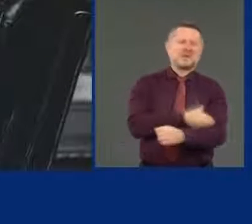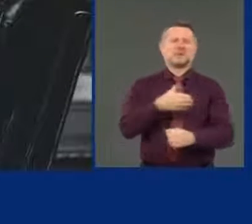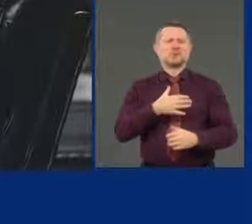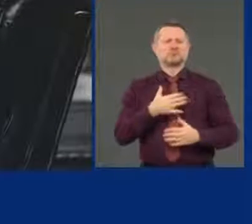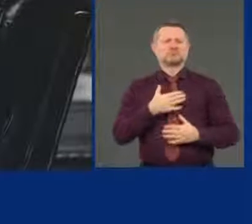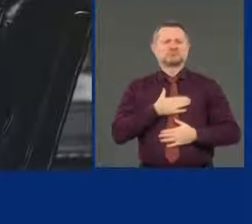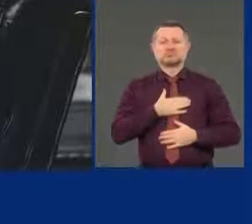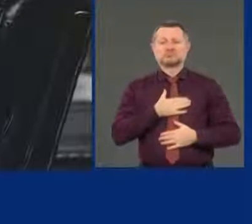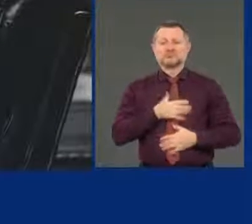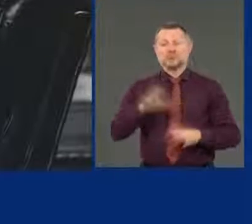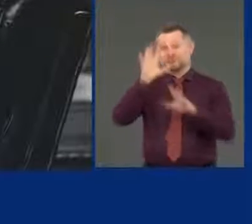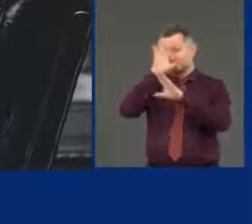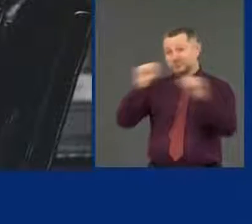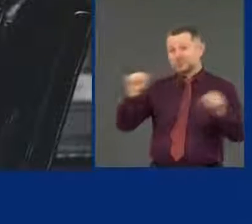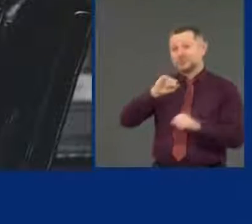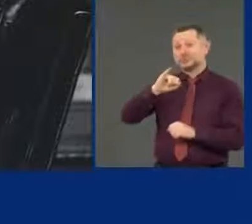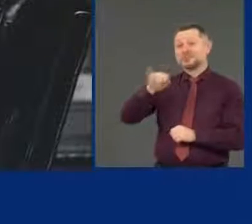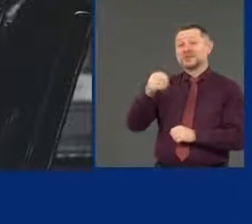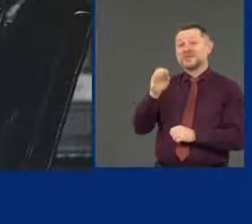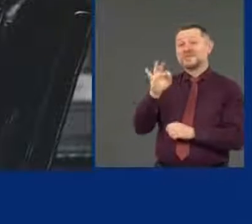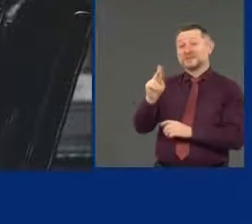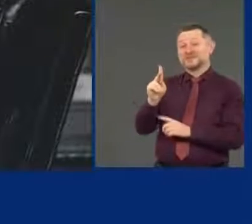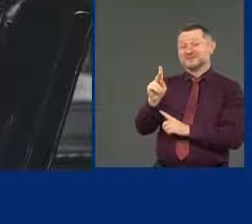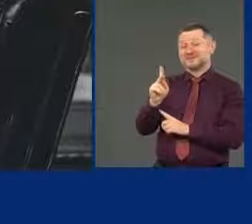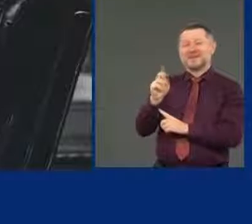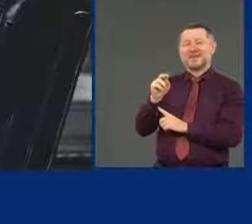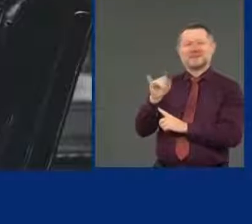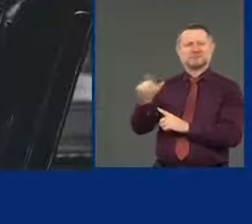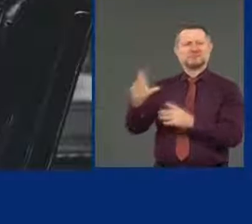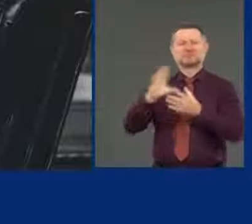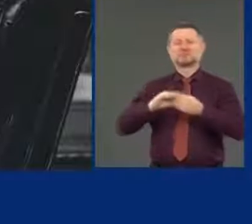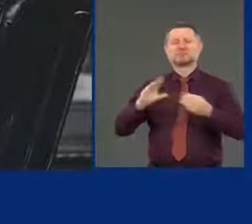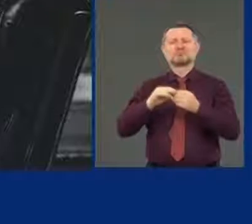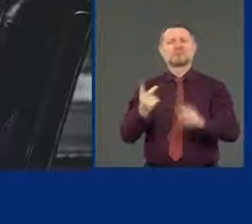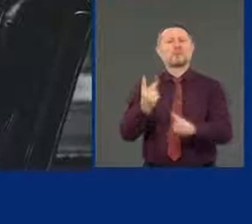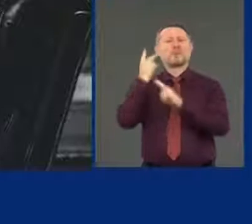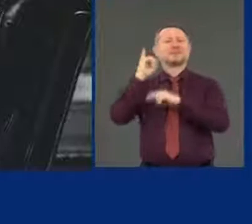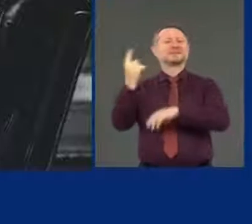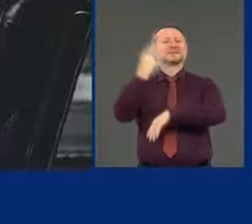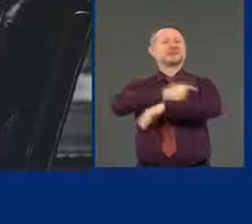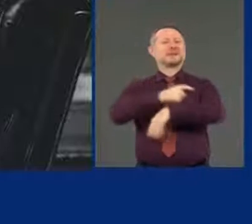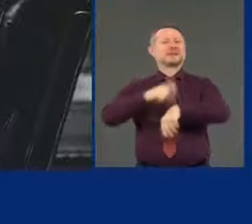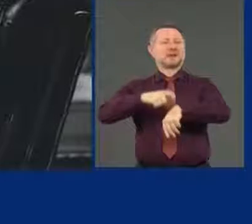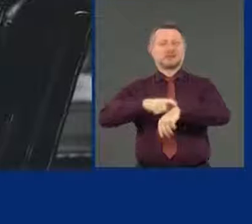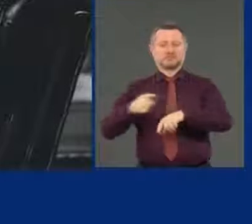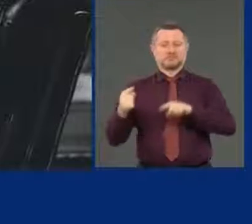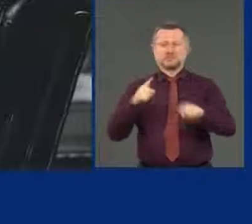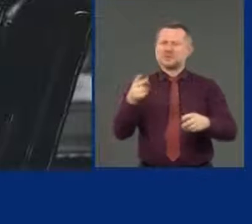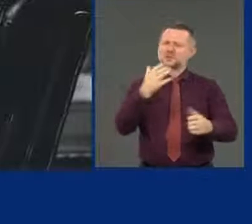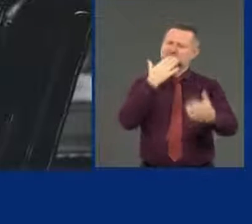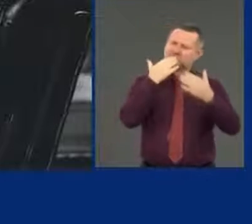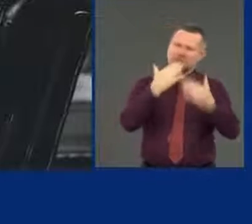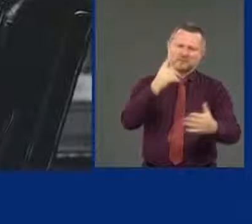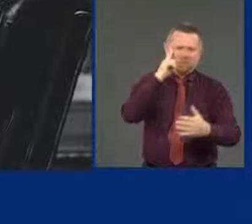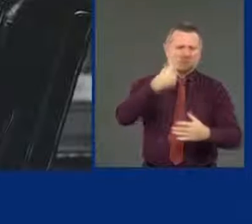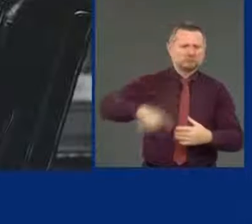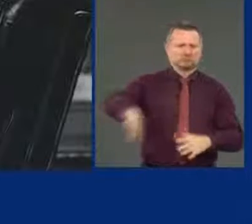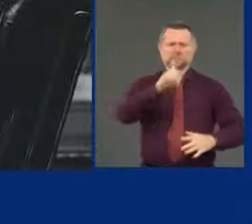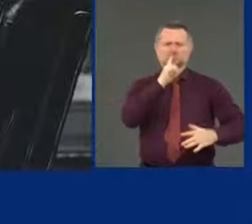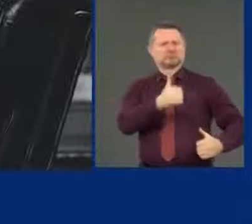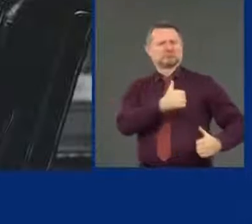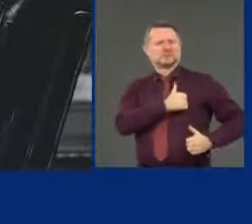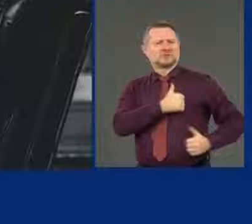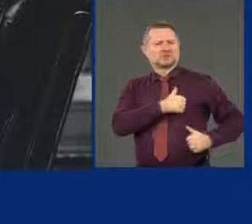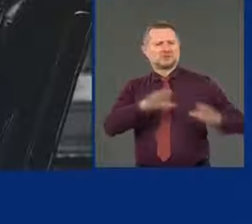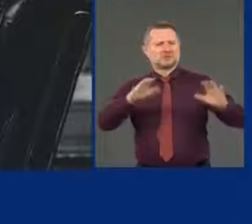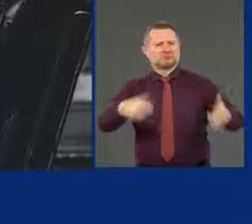President Kennedy was speaking about Memorial Day and giving thanks to those who served and who made